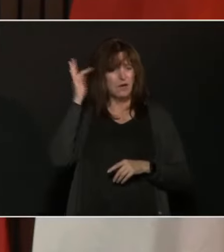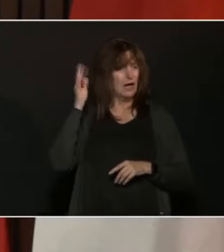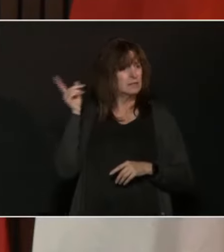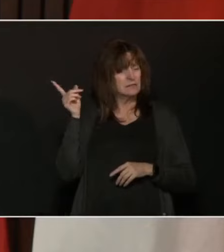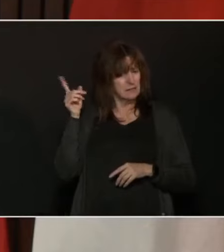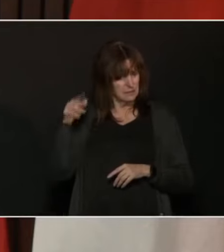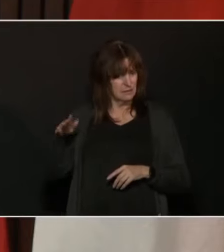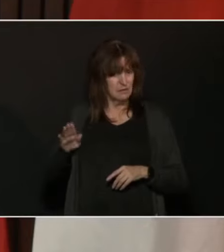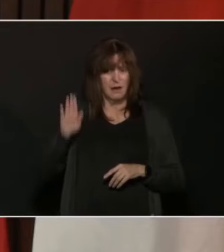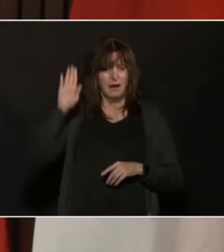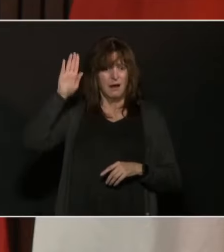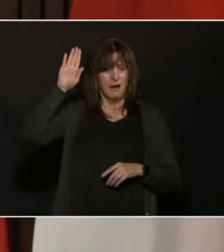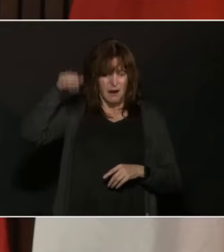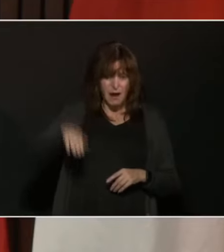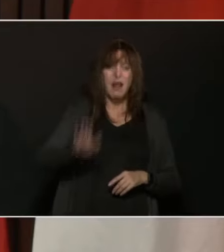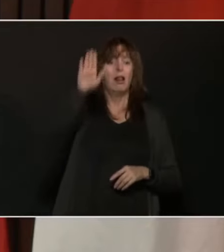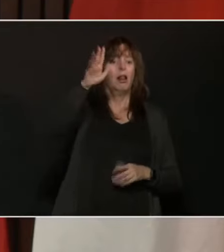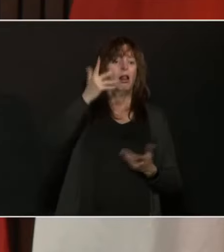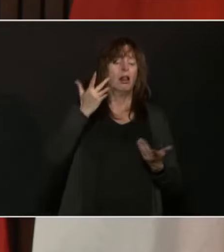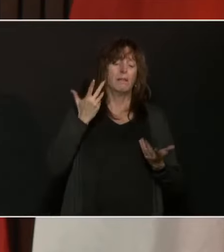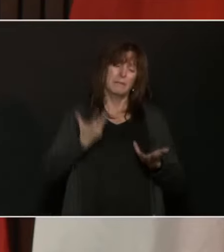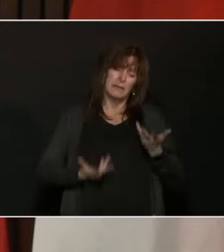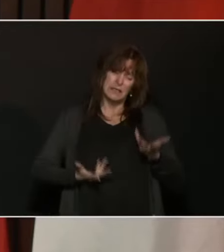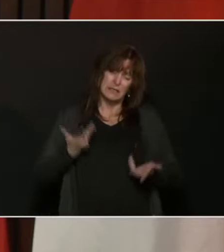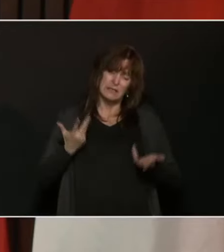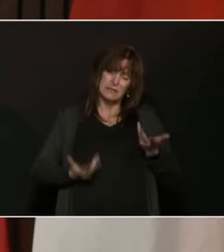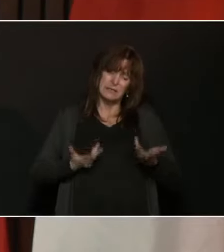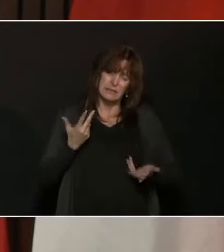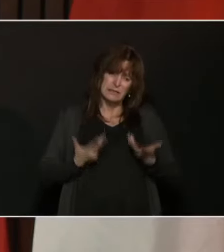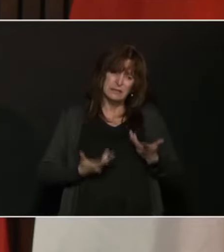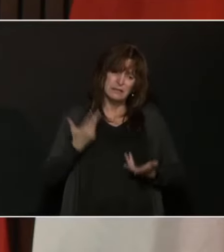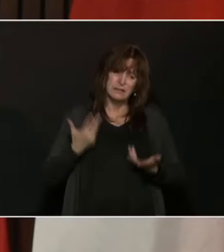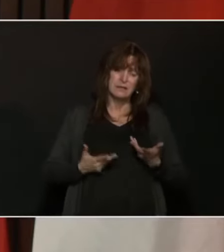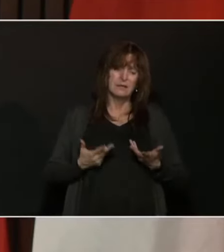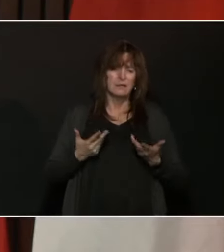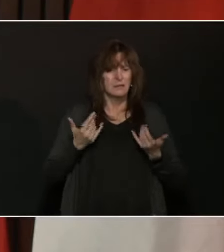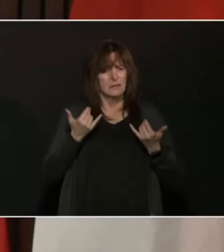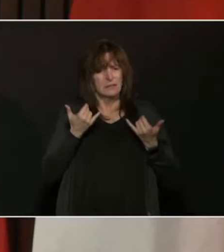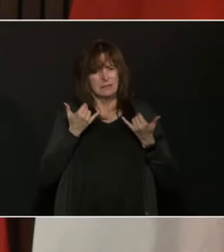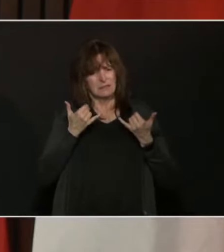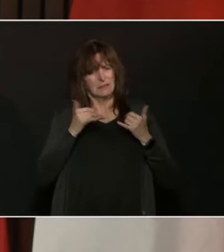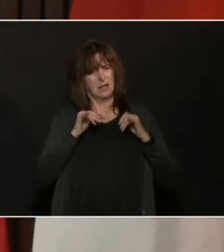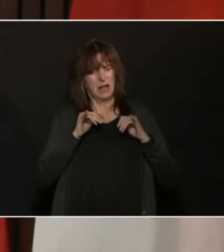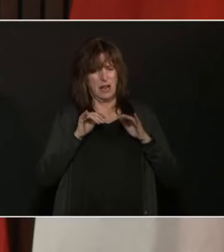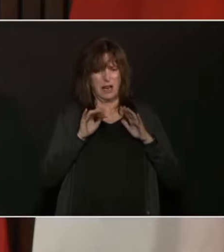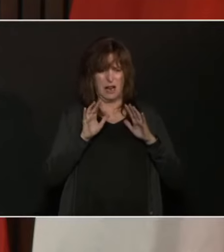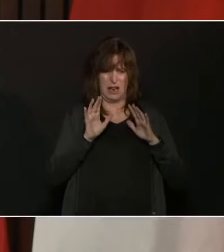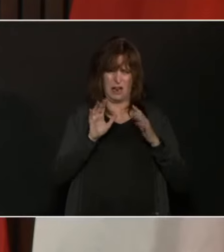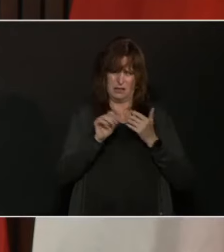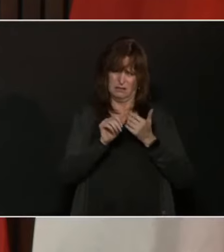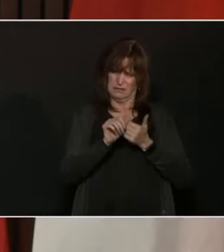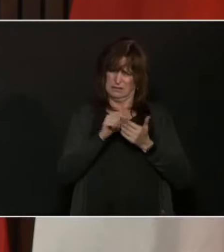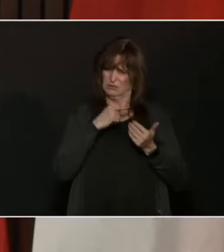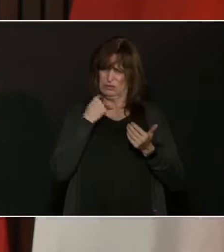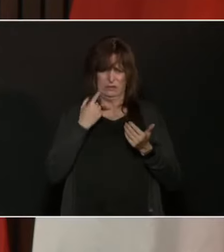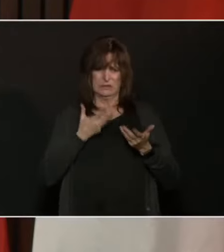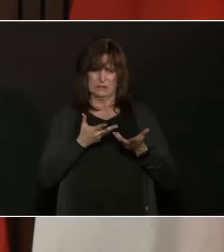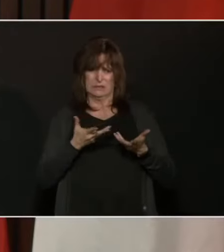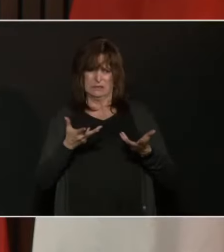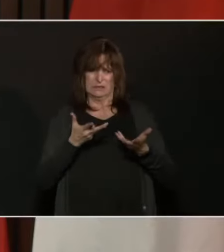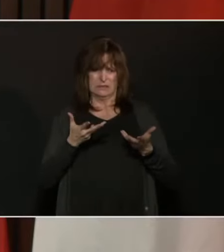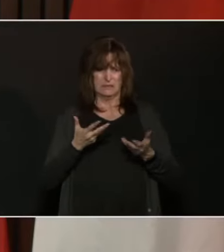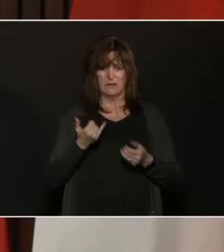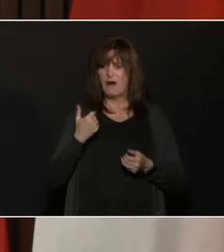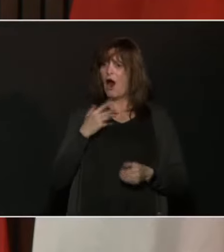a challenging word to use, we still are in a precarious position. And I think the challenge right now is if the mobility pops back up, if